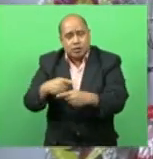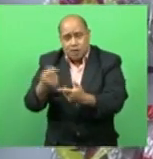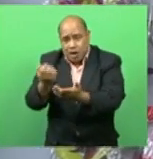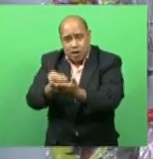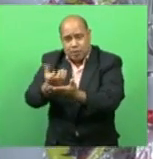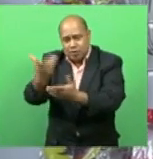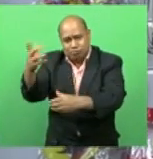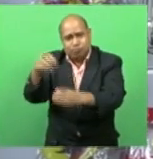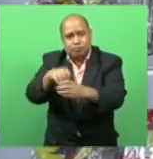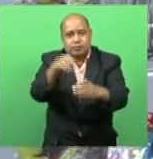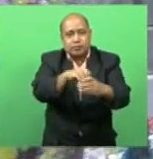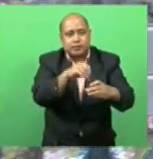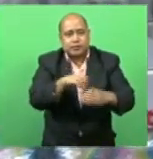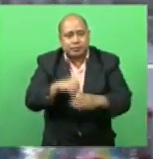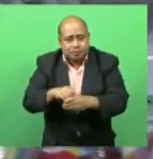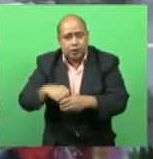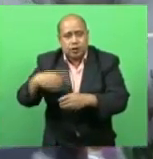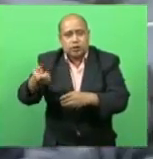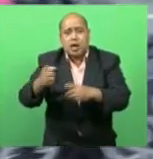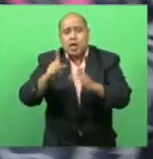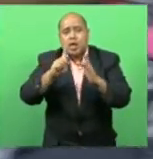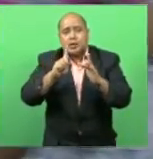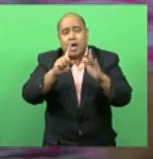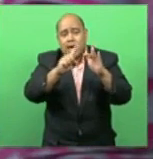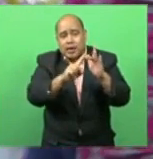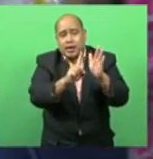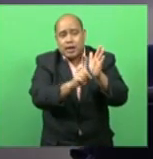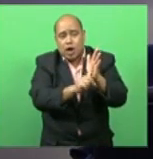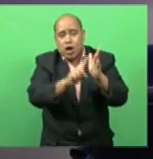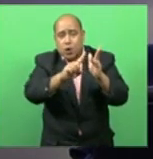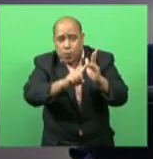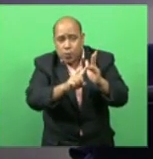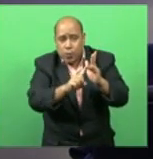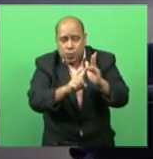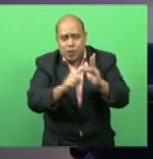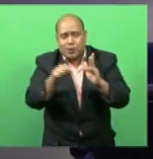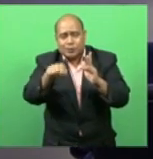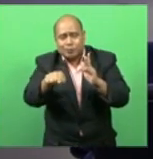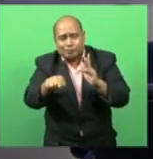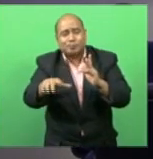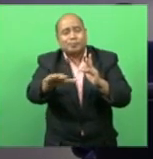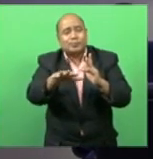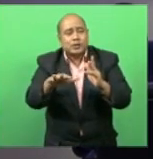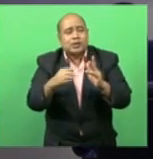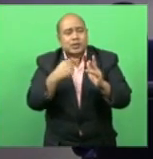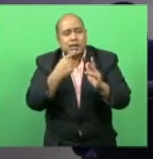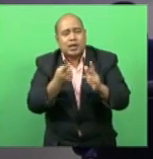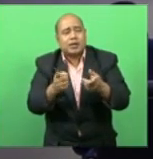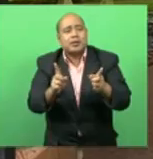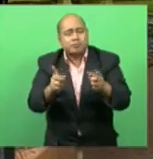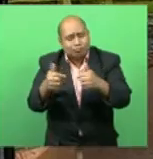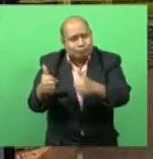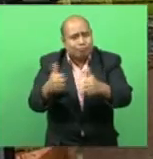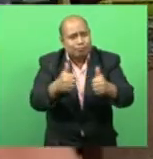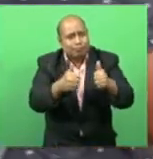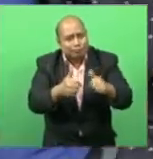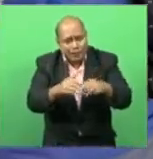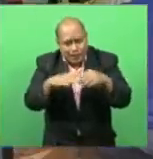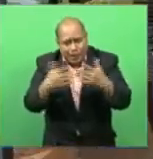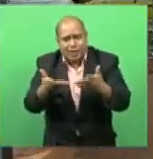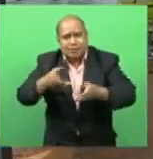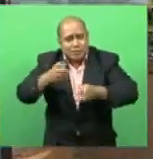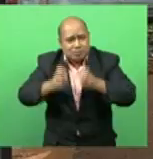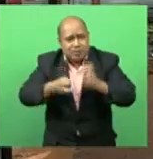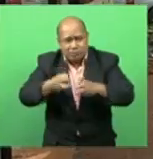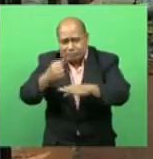for International Labour Organization Martin Karimli says in times like this, the government and employers should work hand in